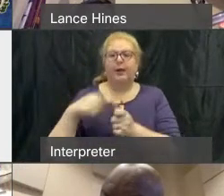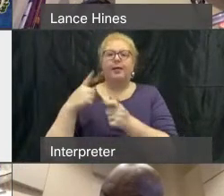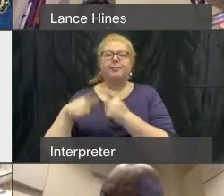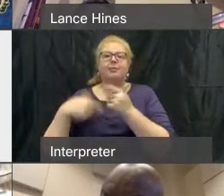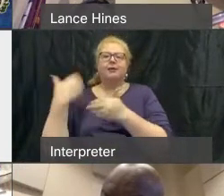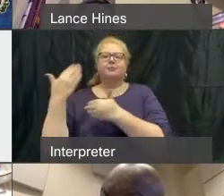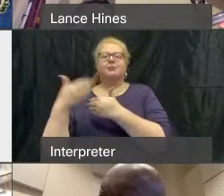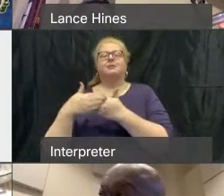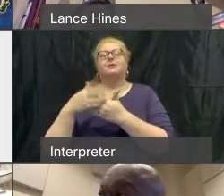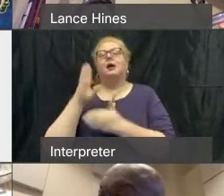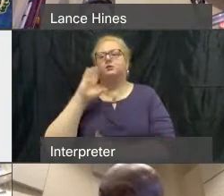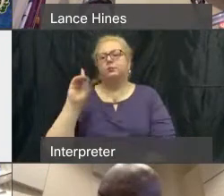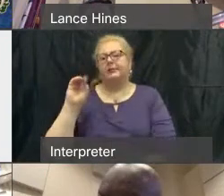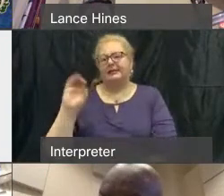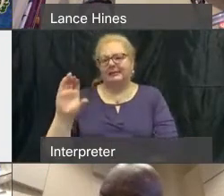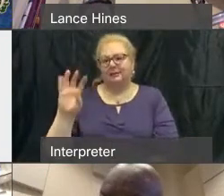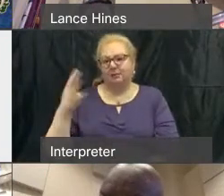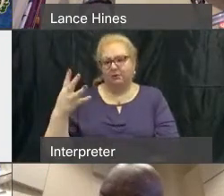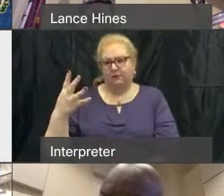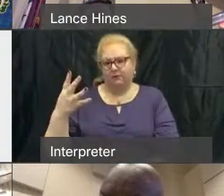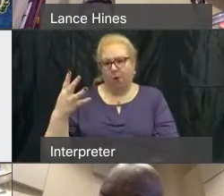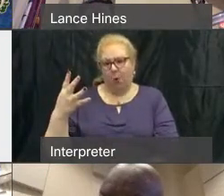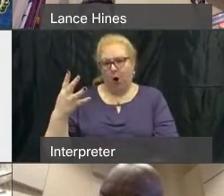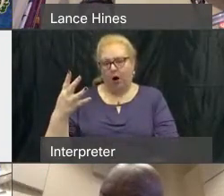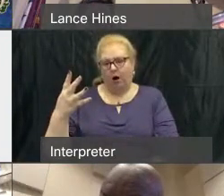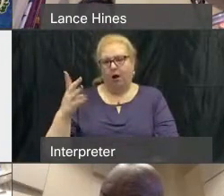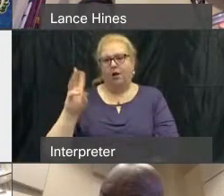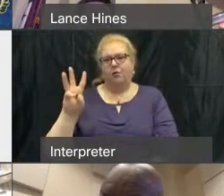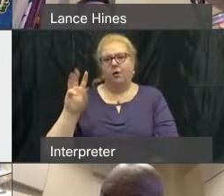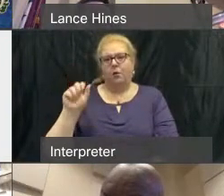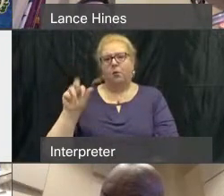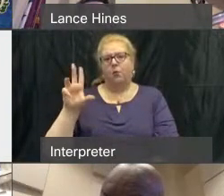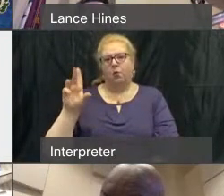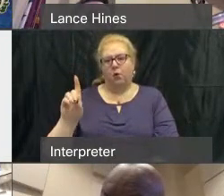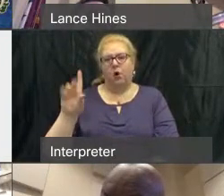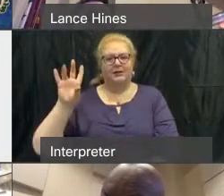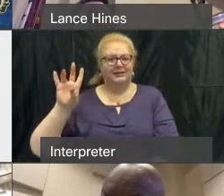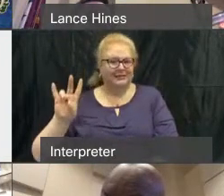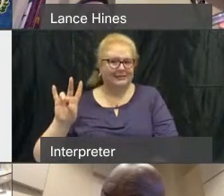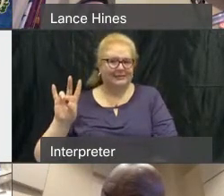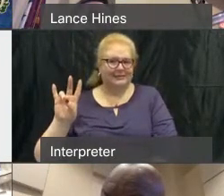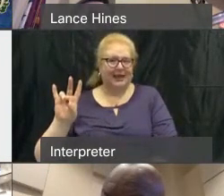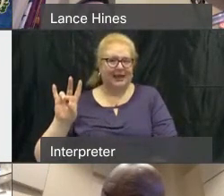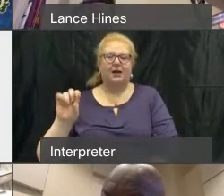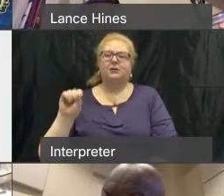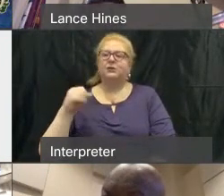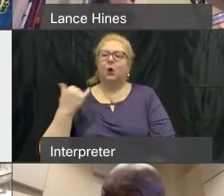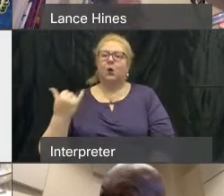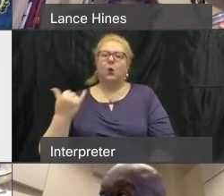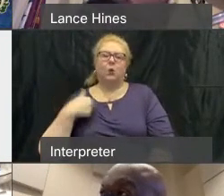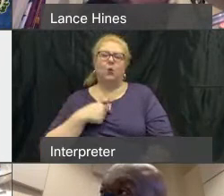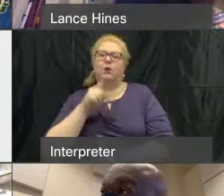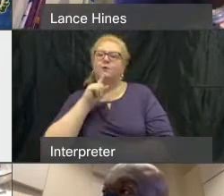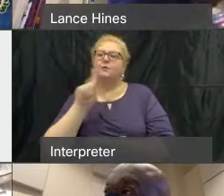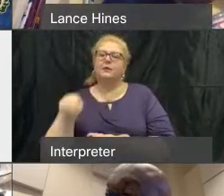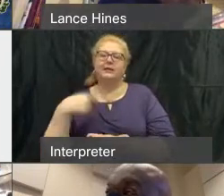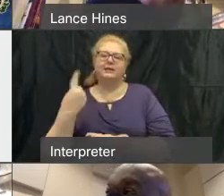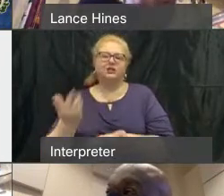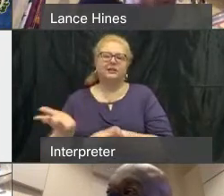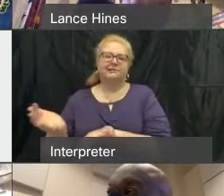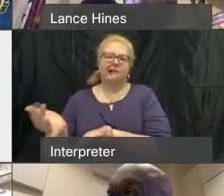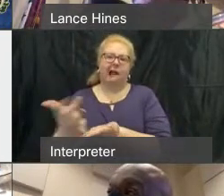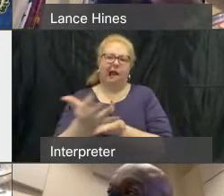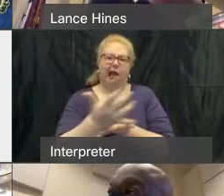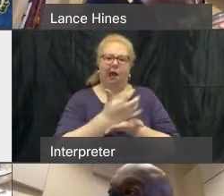will be December the 4th, which is Ward 7. And so we're just really gathering information at this